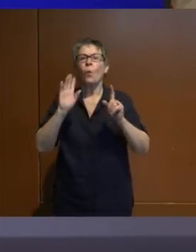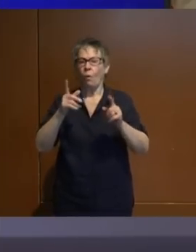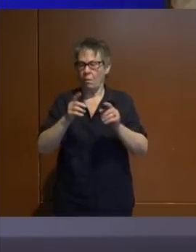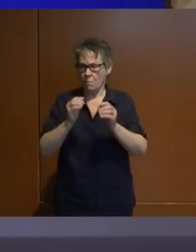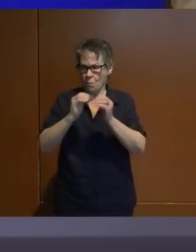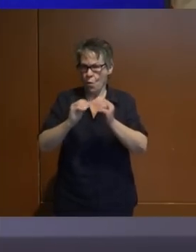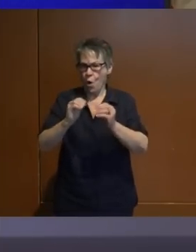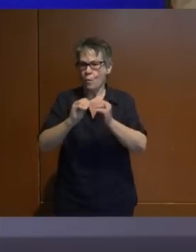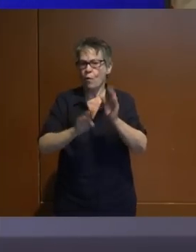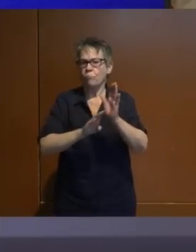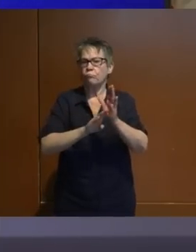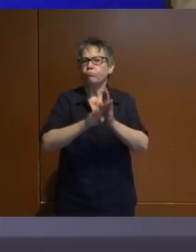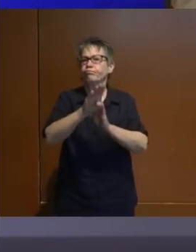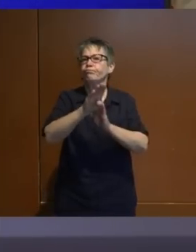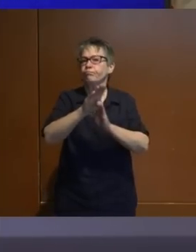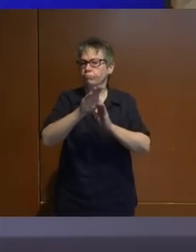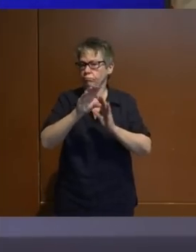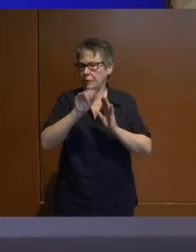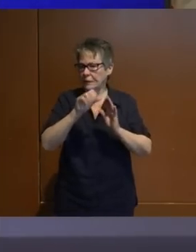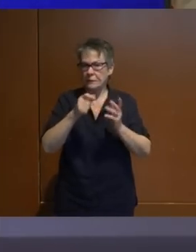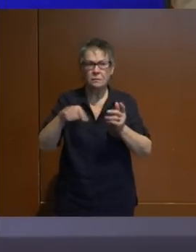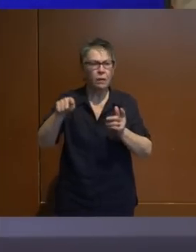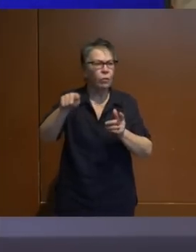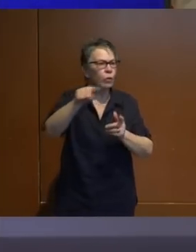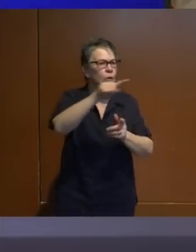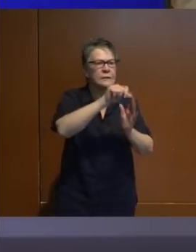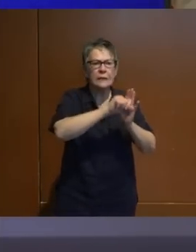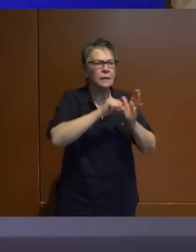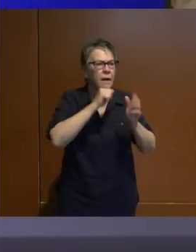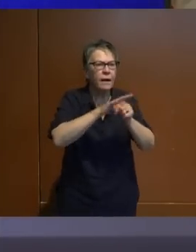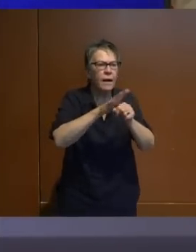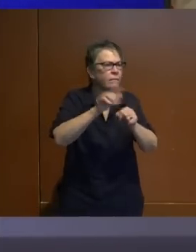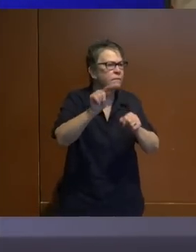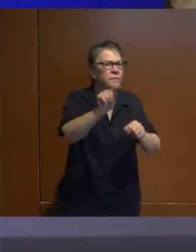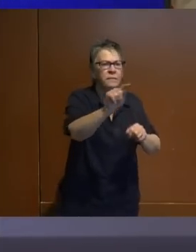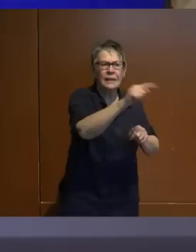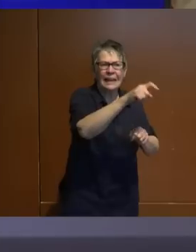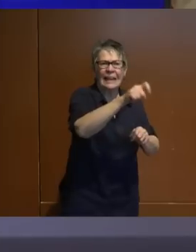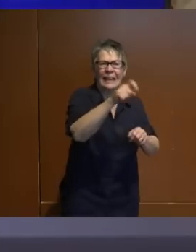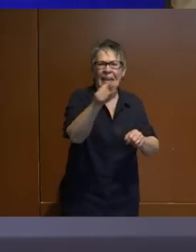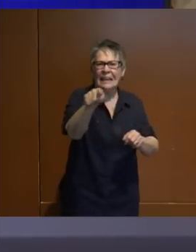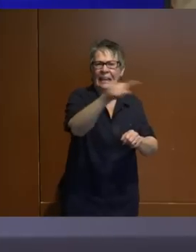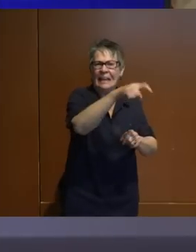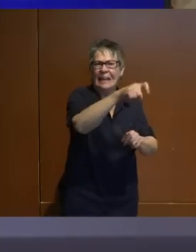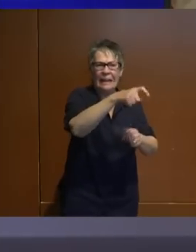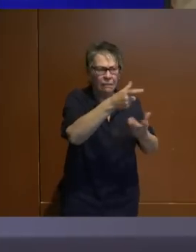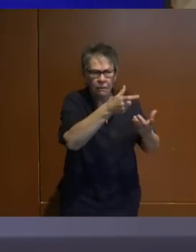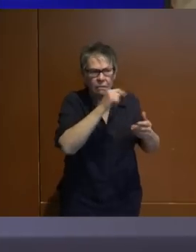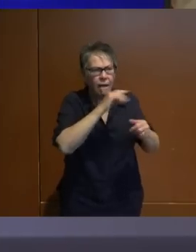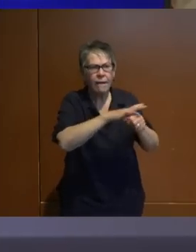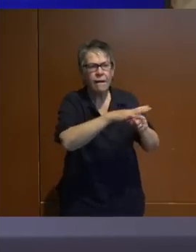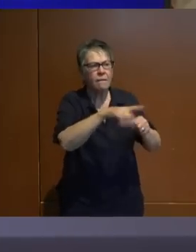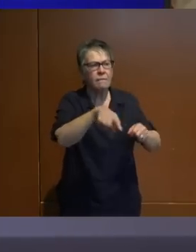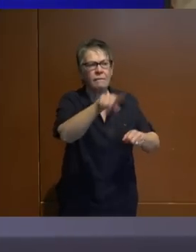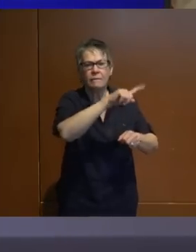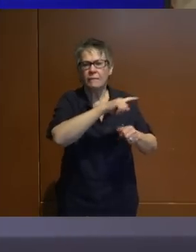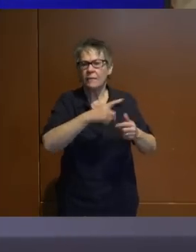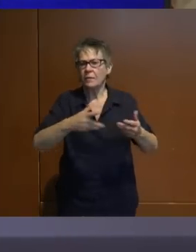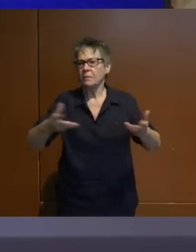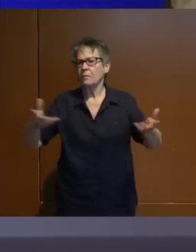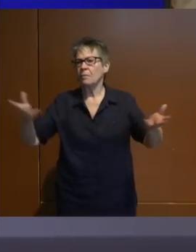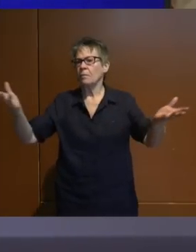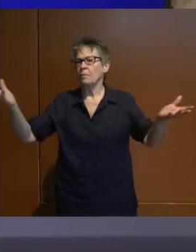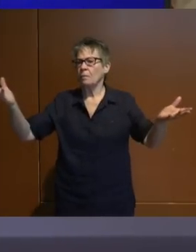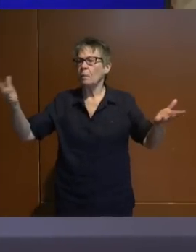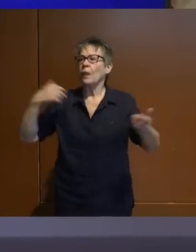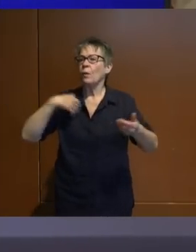days. We've gotten a lot that's come our way. Both from the federal stockpile as well as from other sources. But I would